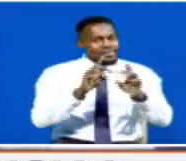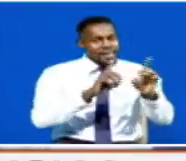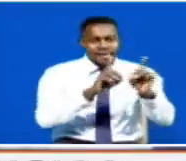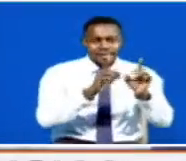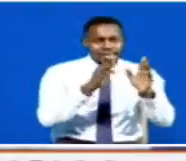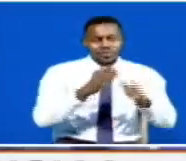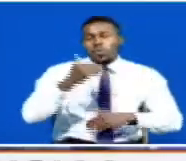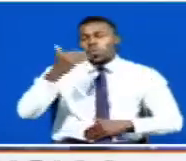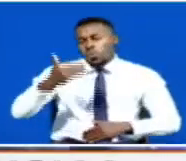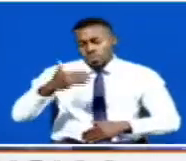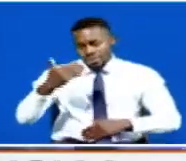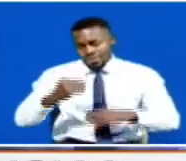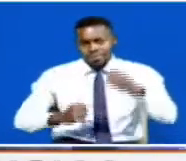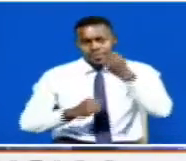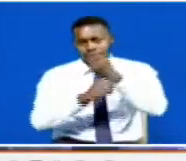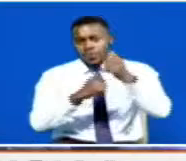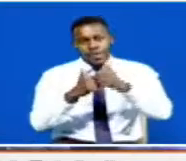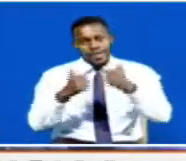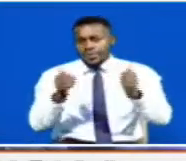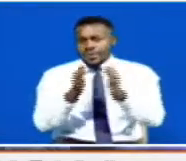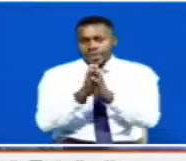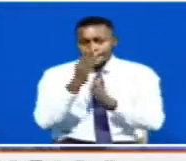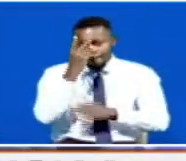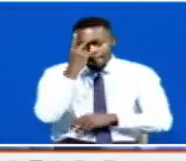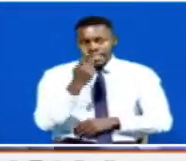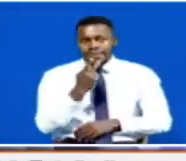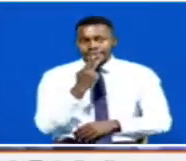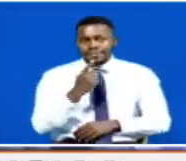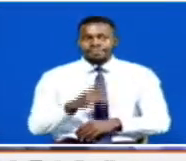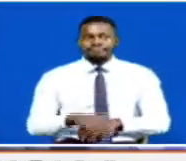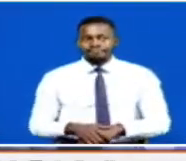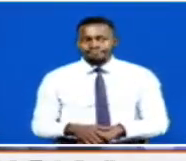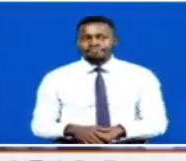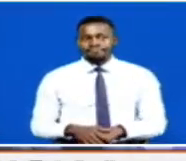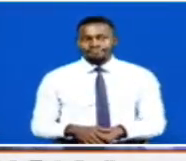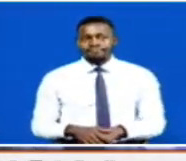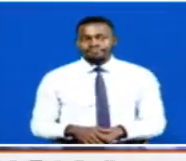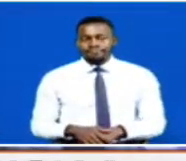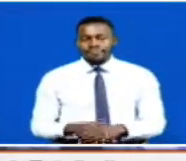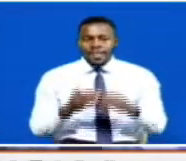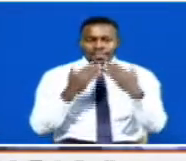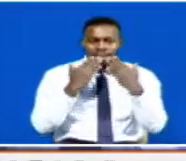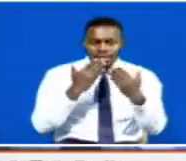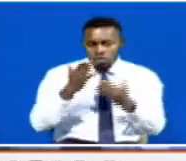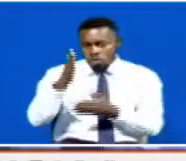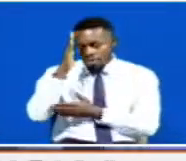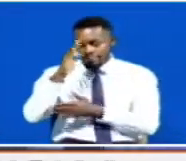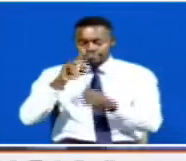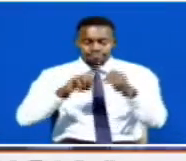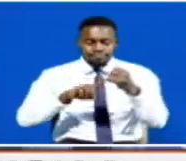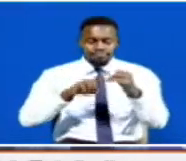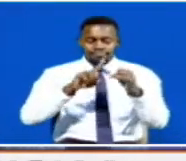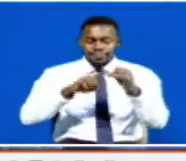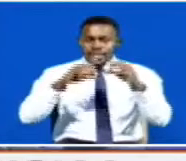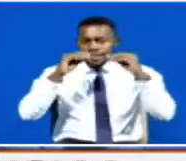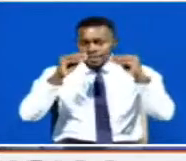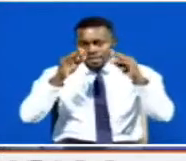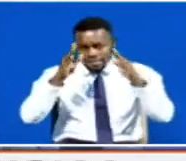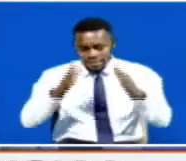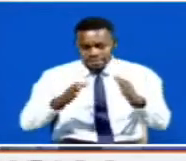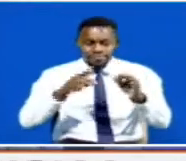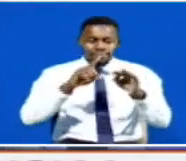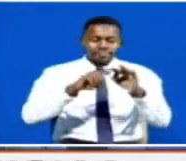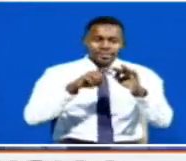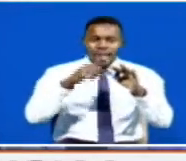were very supportive. It's God. Second of all, it's teachers, they really supported us along the way. Also